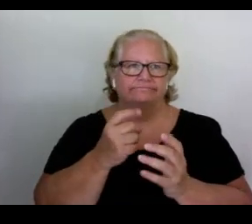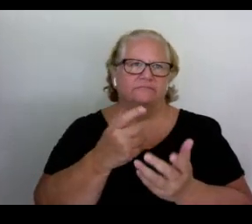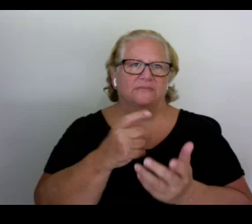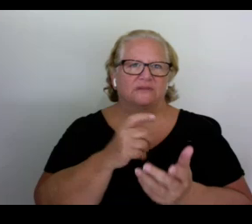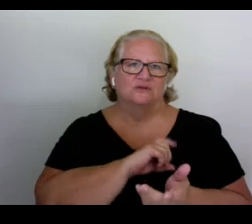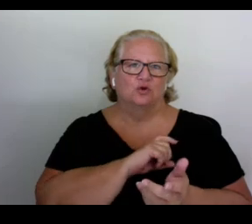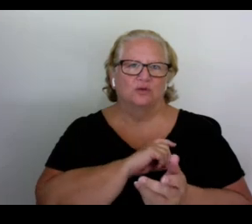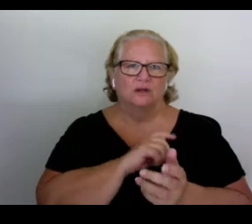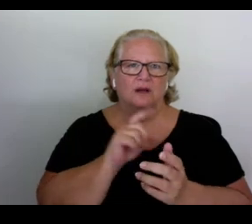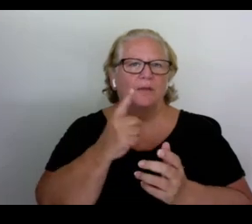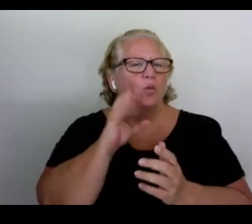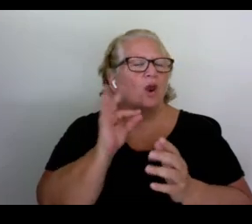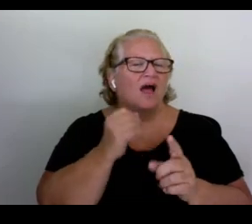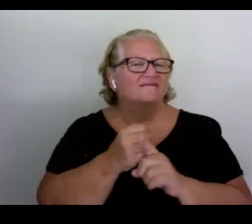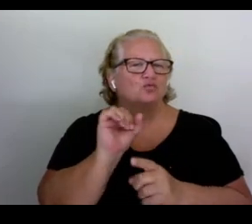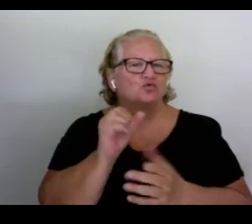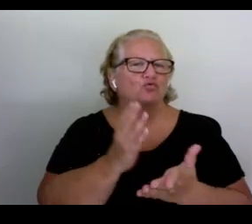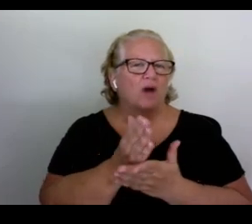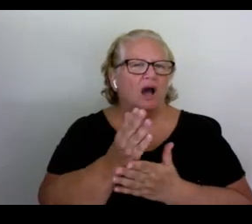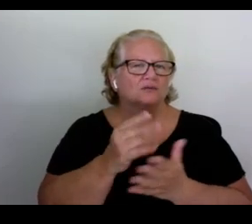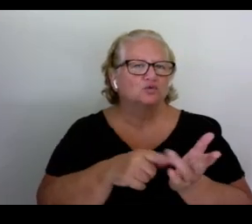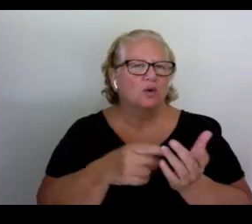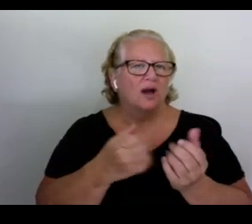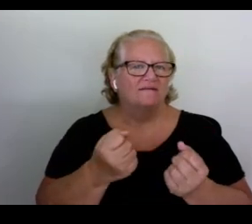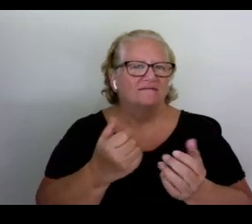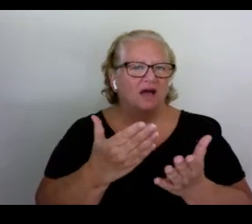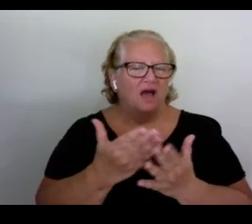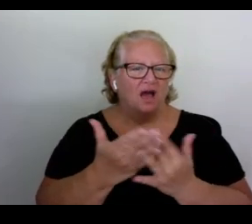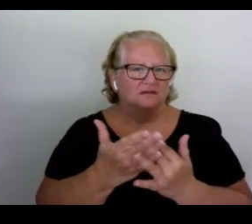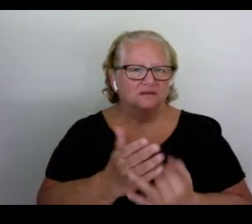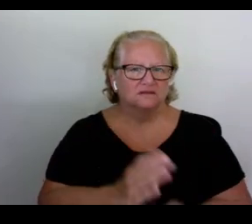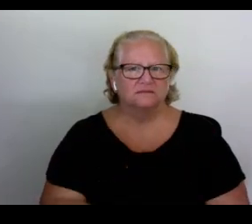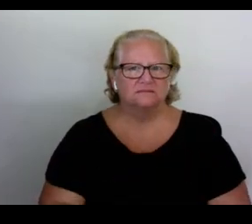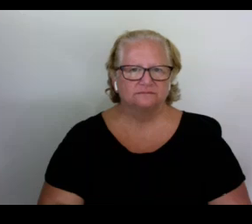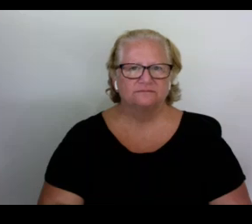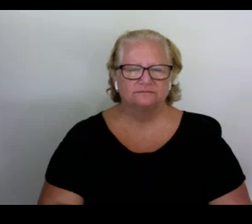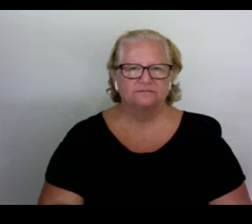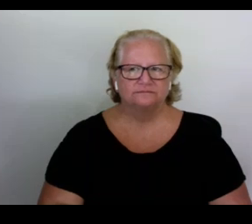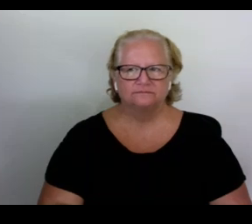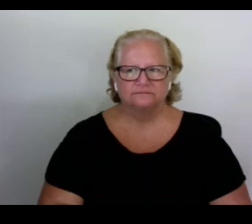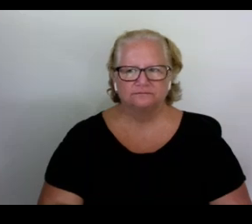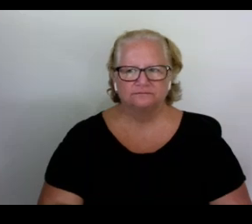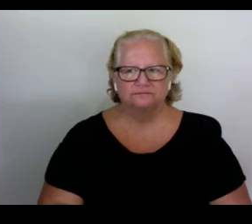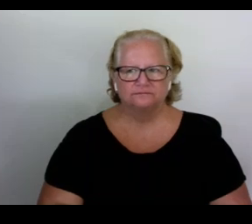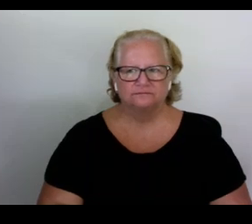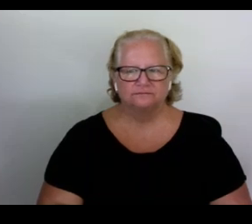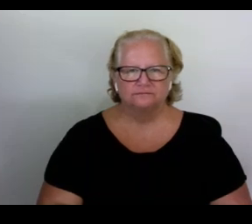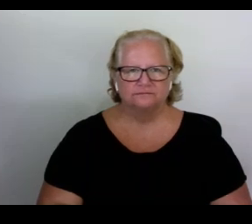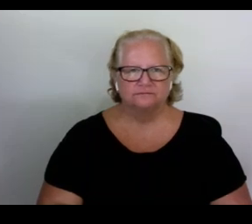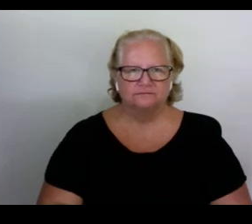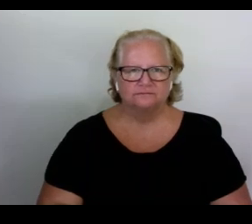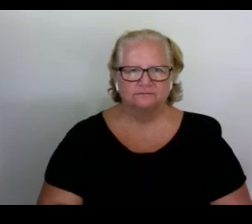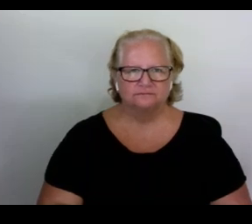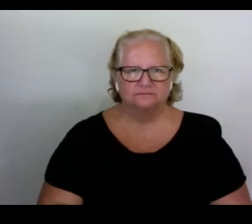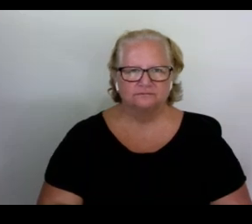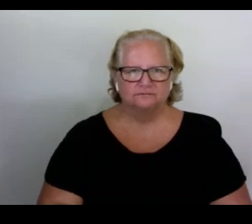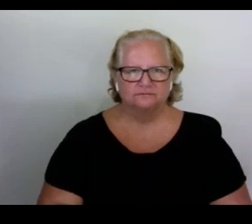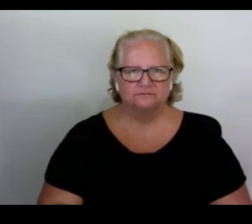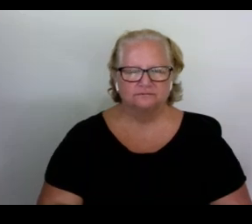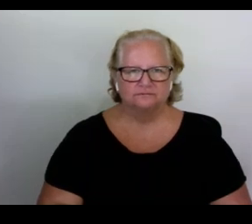Okay, thank you for that. That's it for the questions at the Cool. moment. Okay, let's move back to the second slide for case study 2.